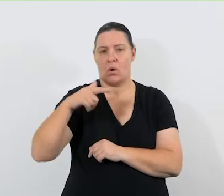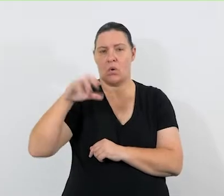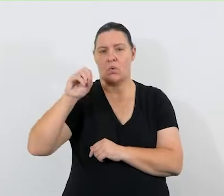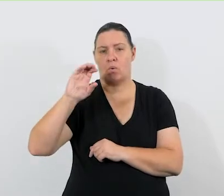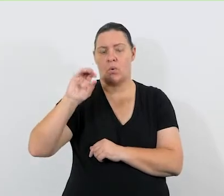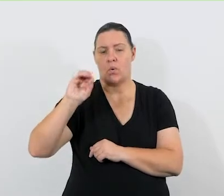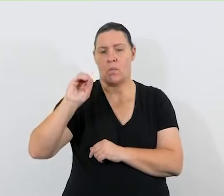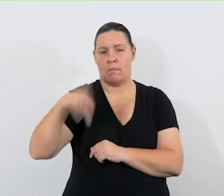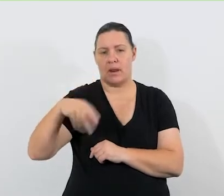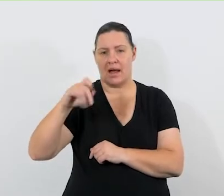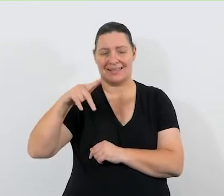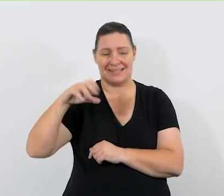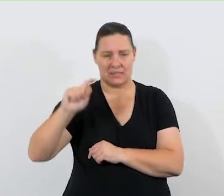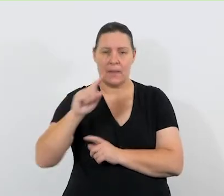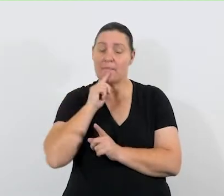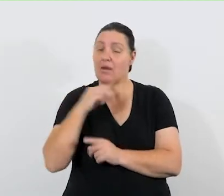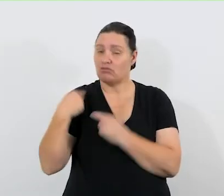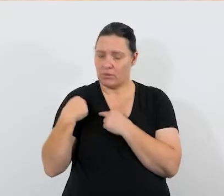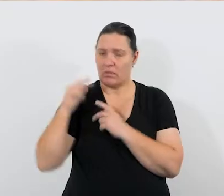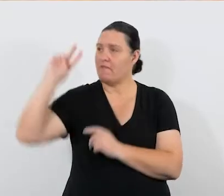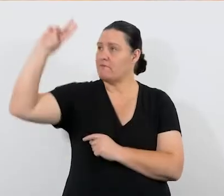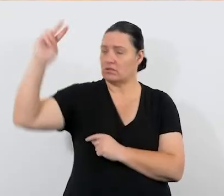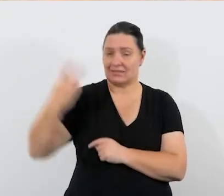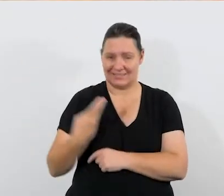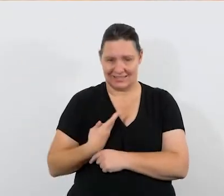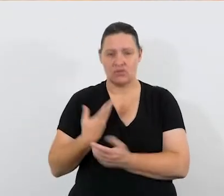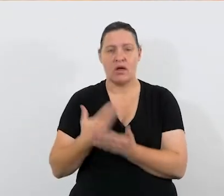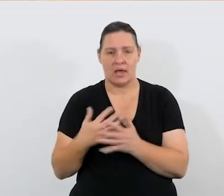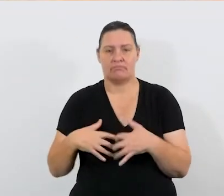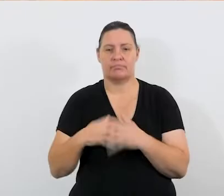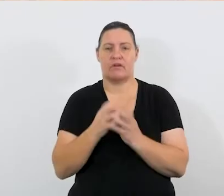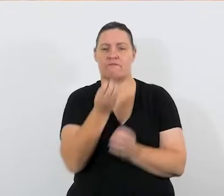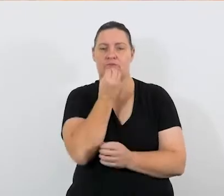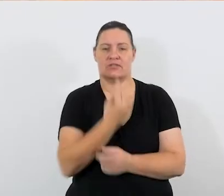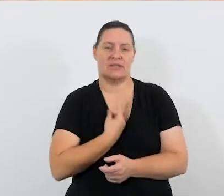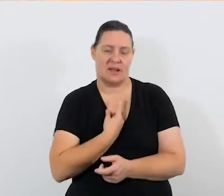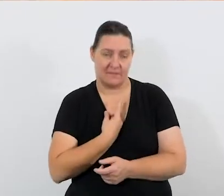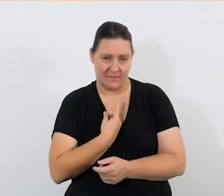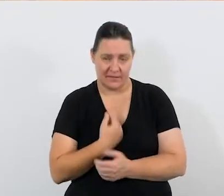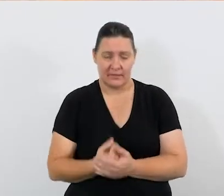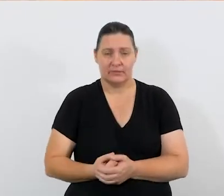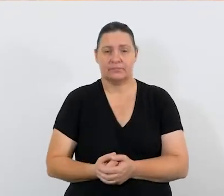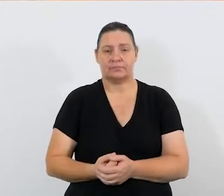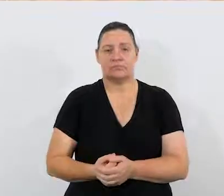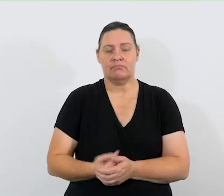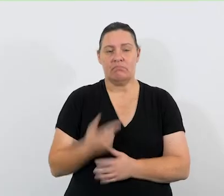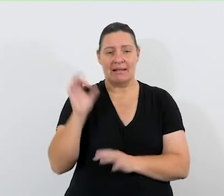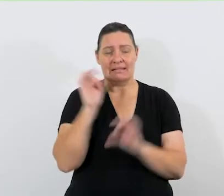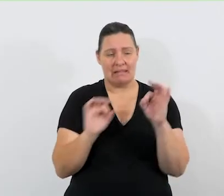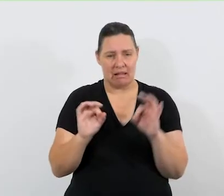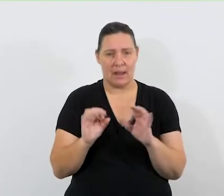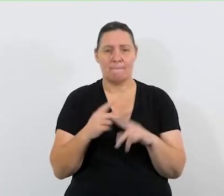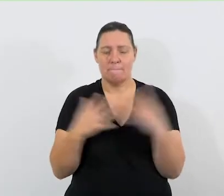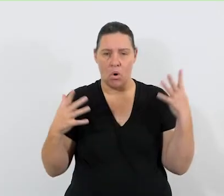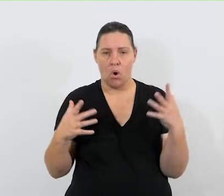your chloroplasts, and the chloroplasts are responsible for photosynthesis so that the cell is able to make its own food. Now if you look at the